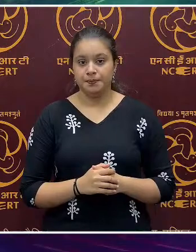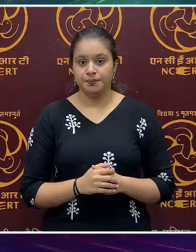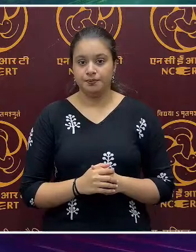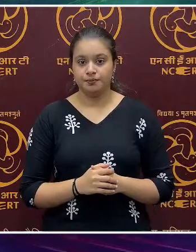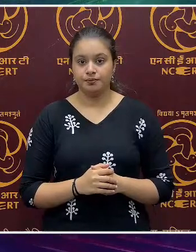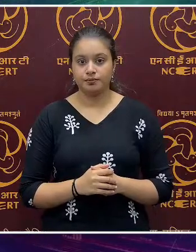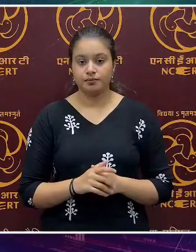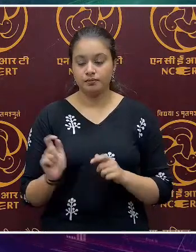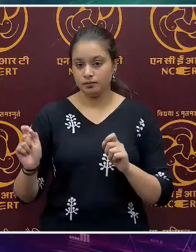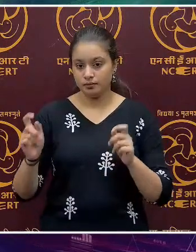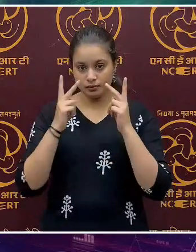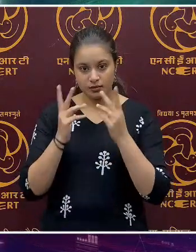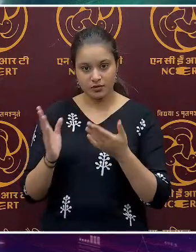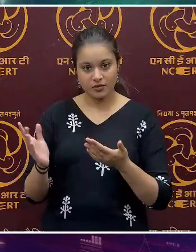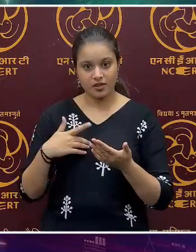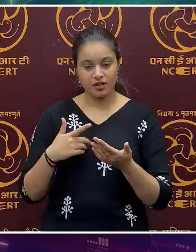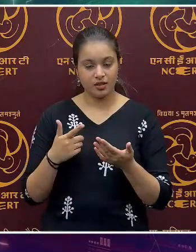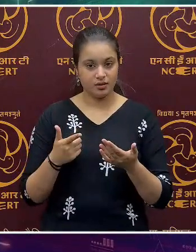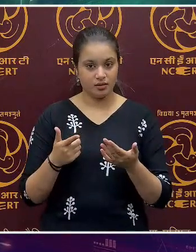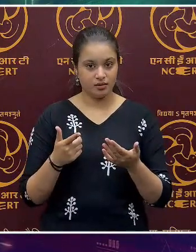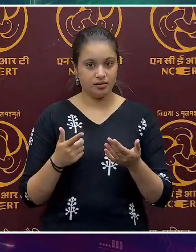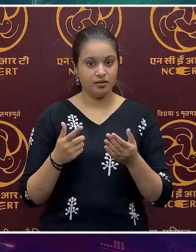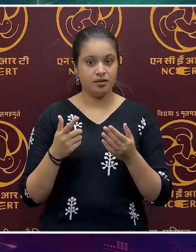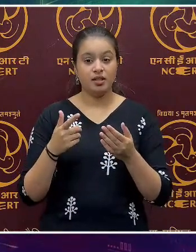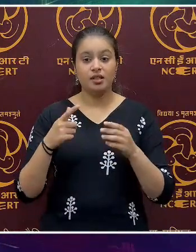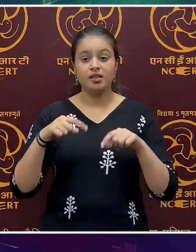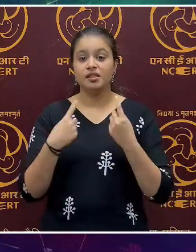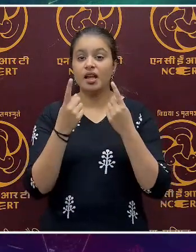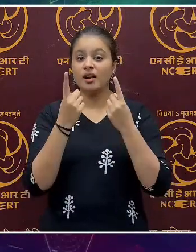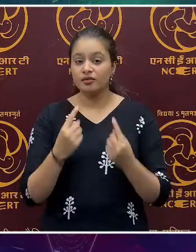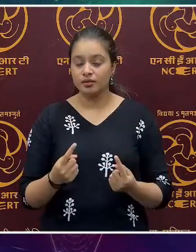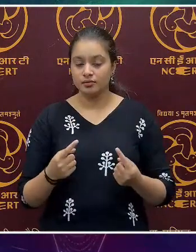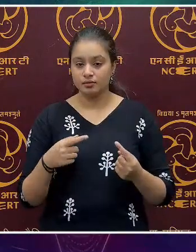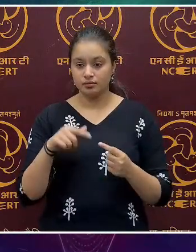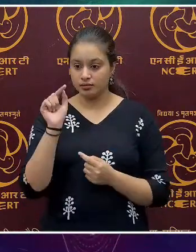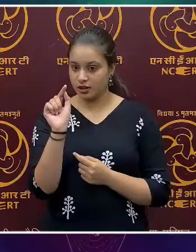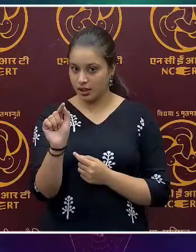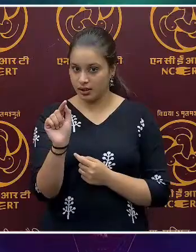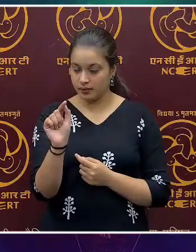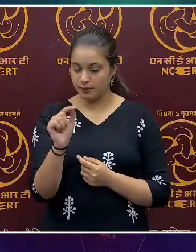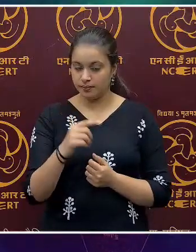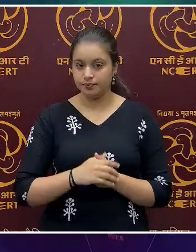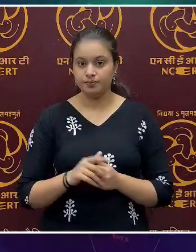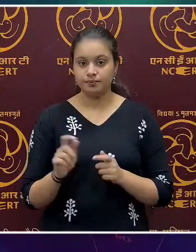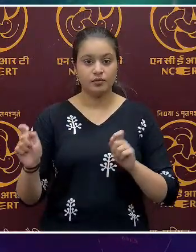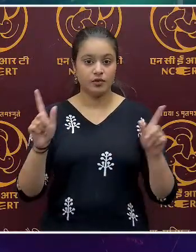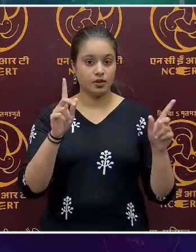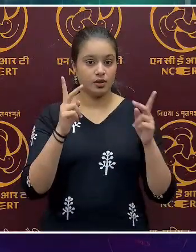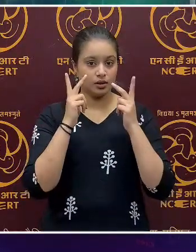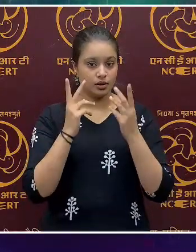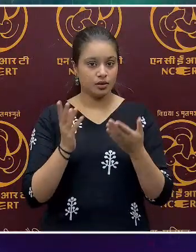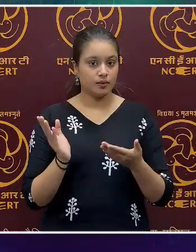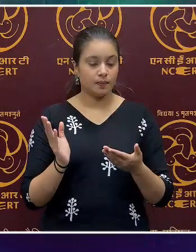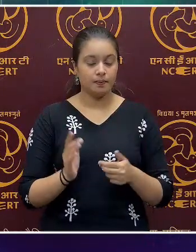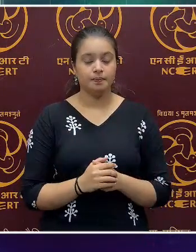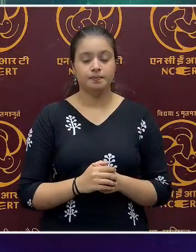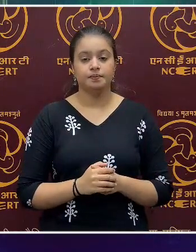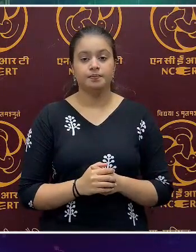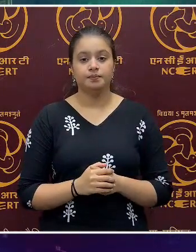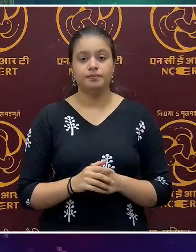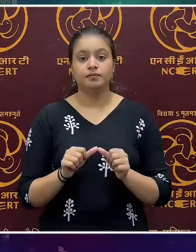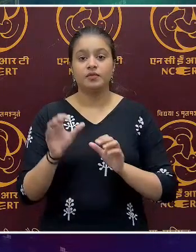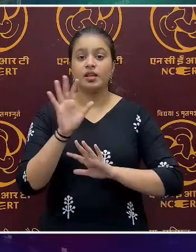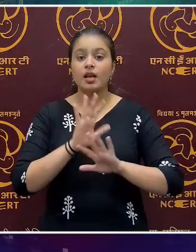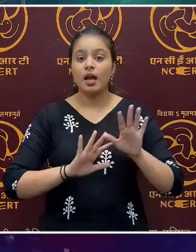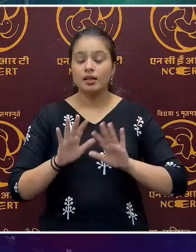yeah, you can see here self-evaluation bubble sort is there. If user will click on this, then this screen will appear. So the